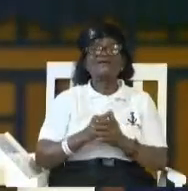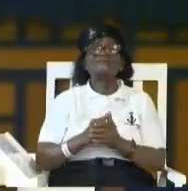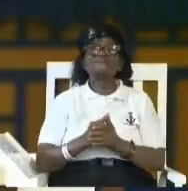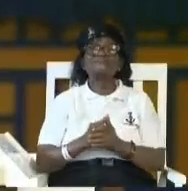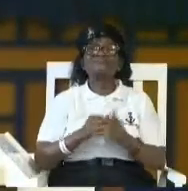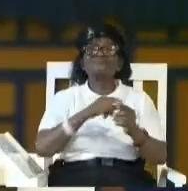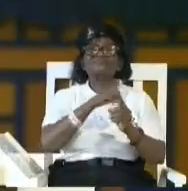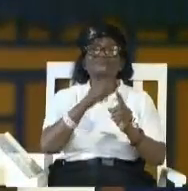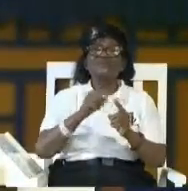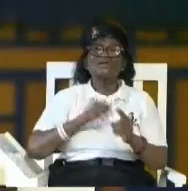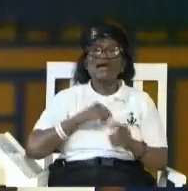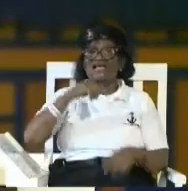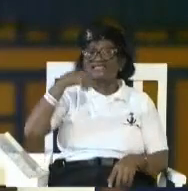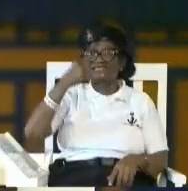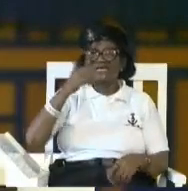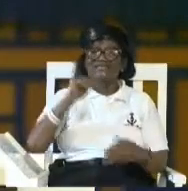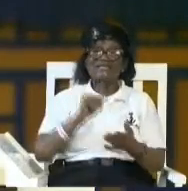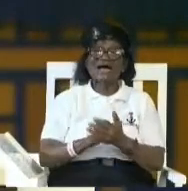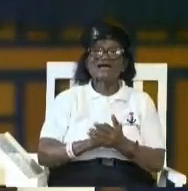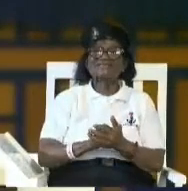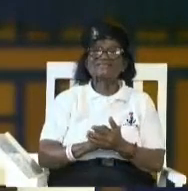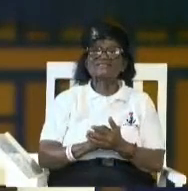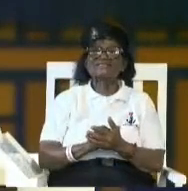When I said that,